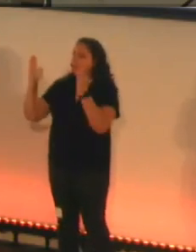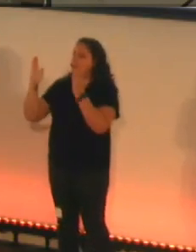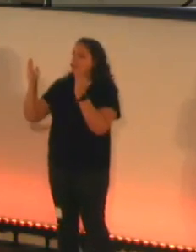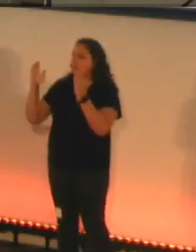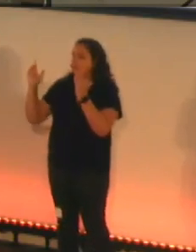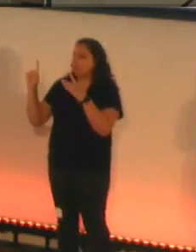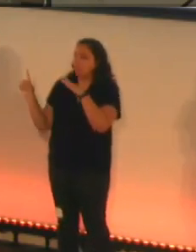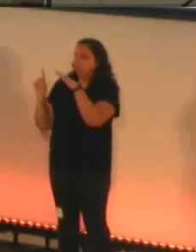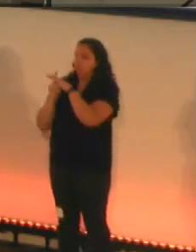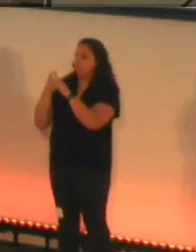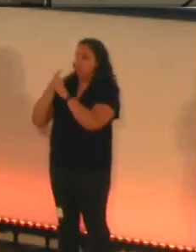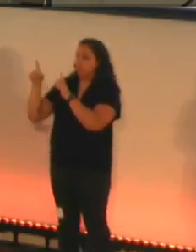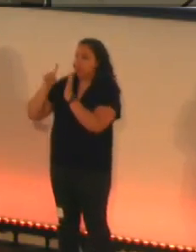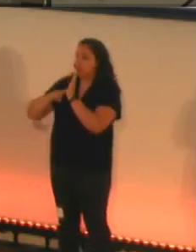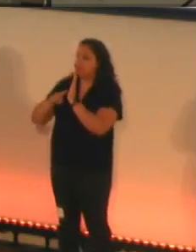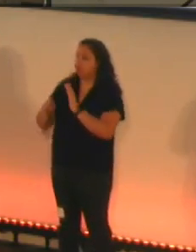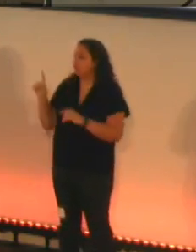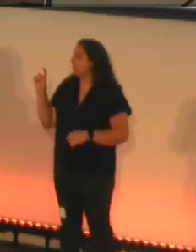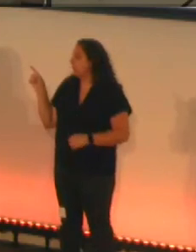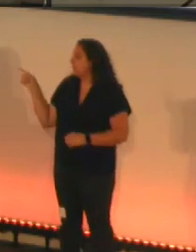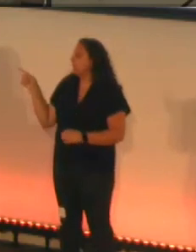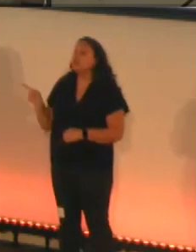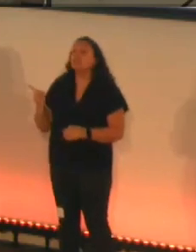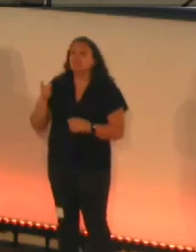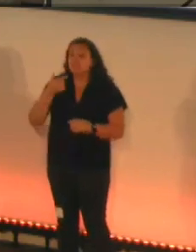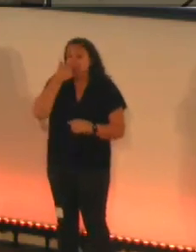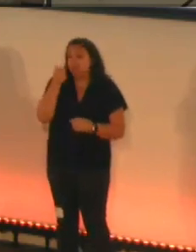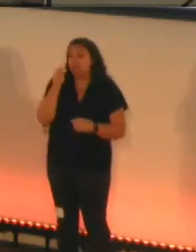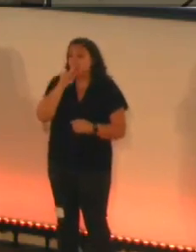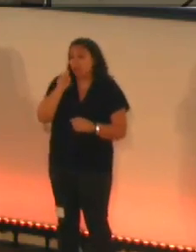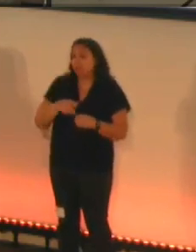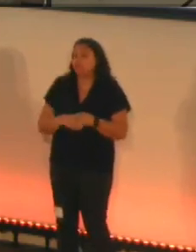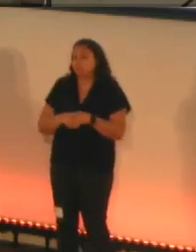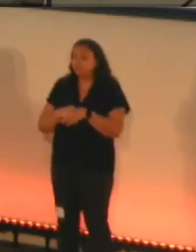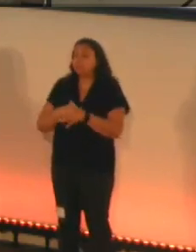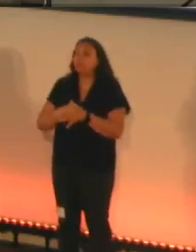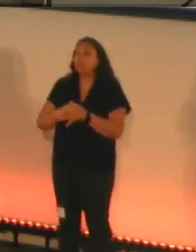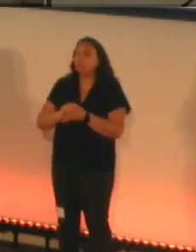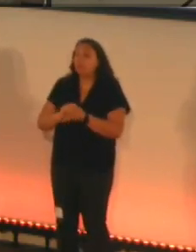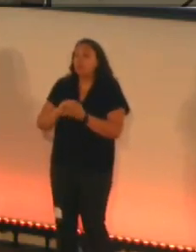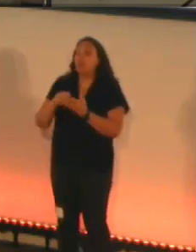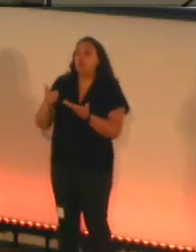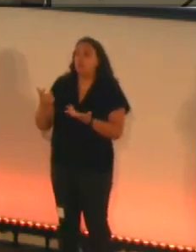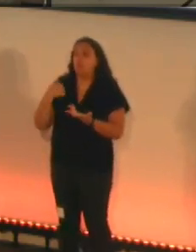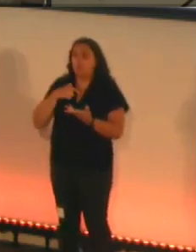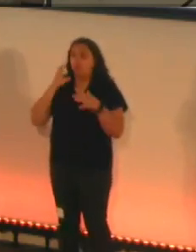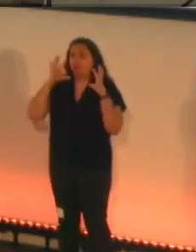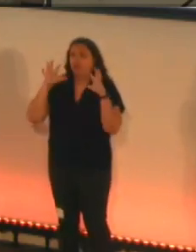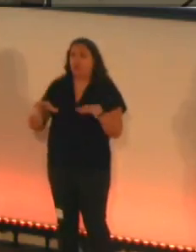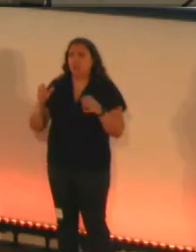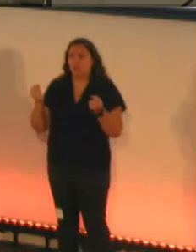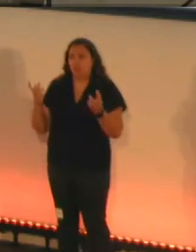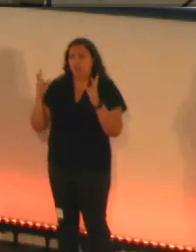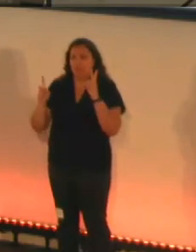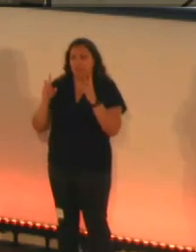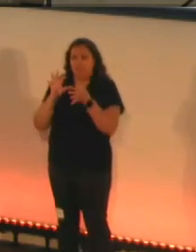your research? Yeah, so that's a really interesting question. So actually, we were mostly like shell-shocked that so many people were